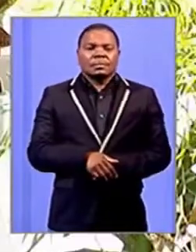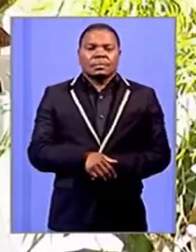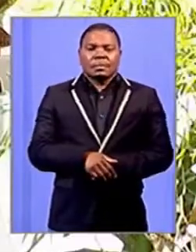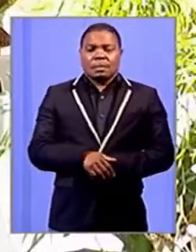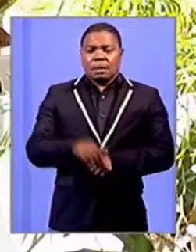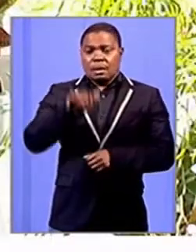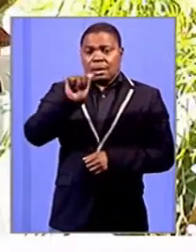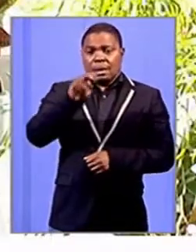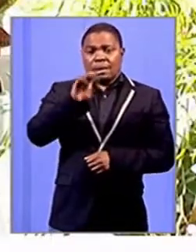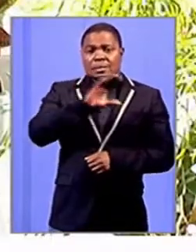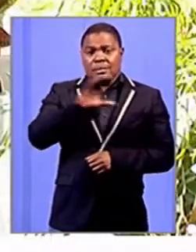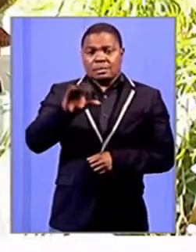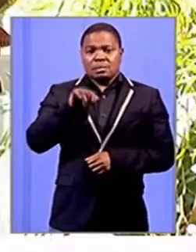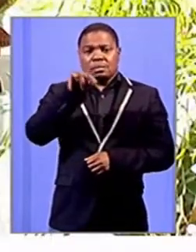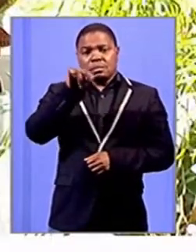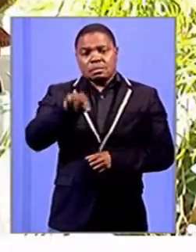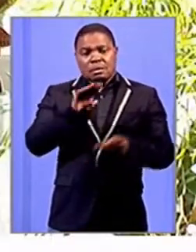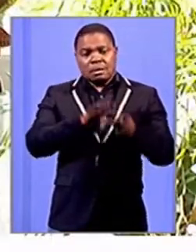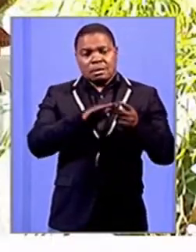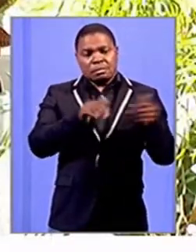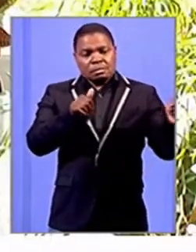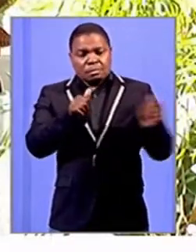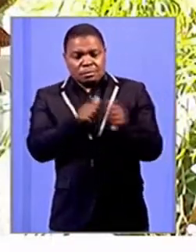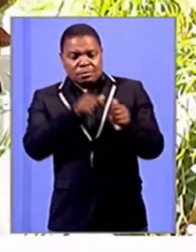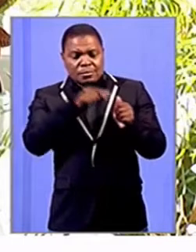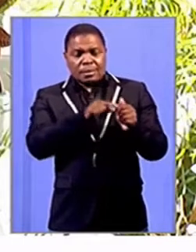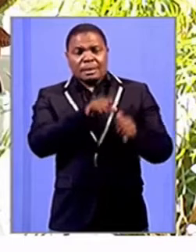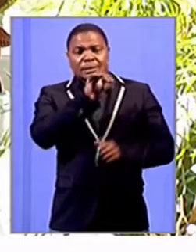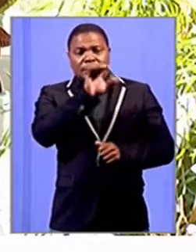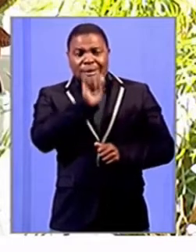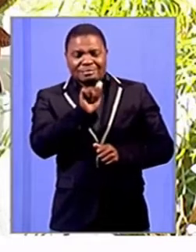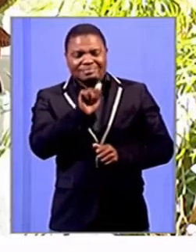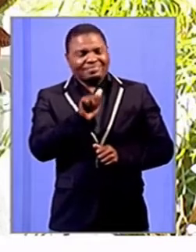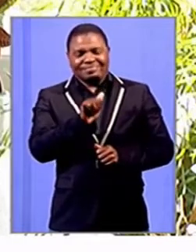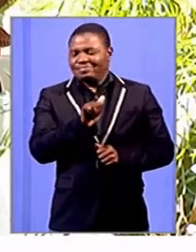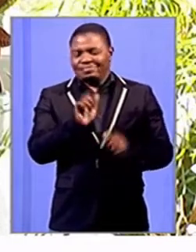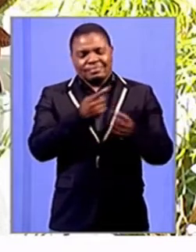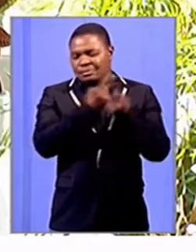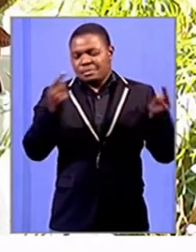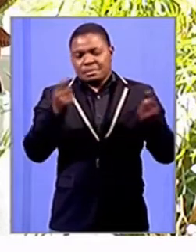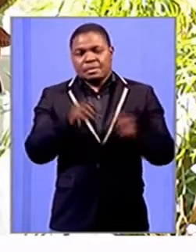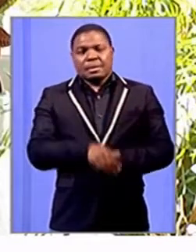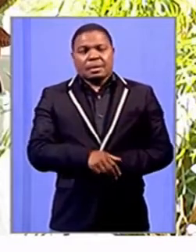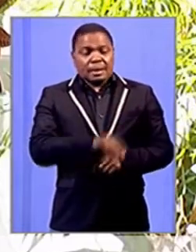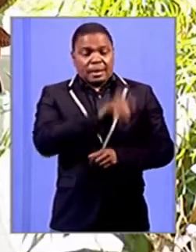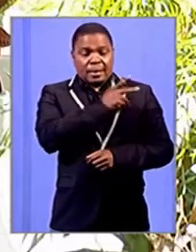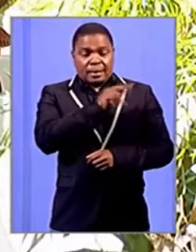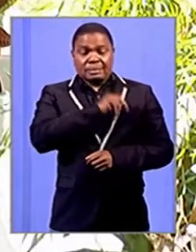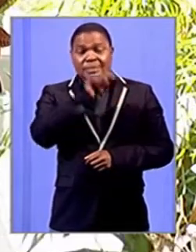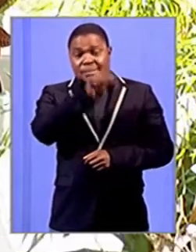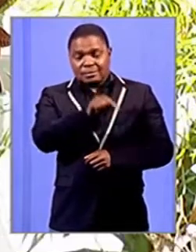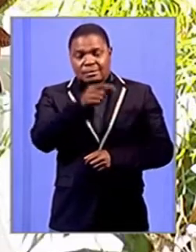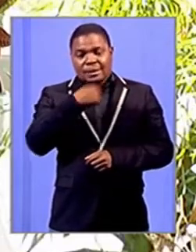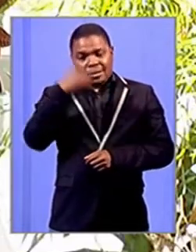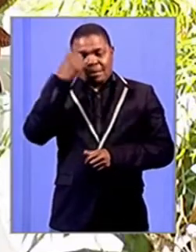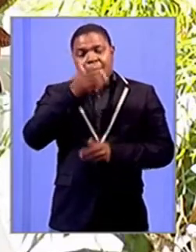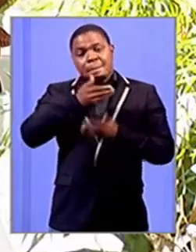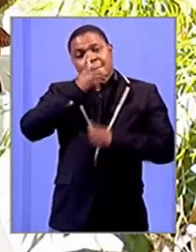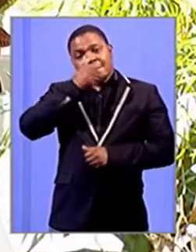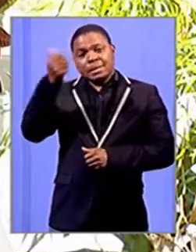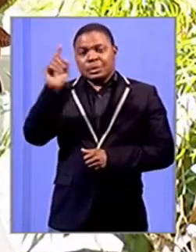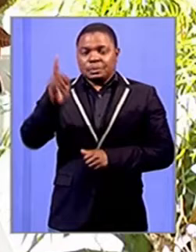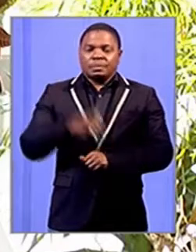the ANC would have the DA as the first party to go to. So in the case of KwaZulu-Natal, what would work best, in